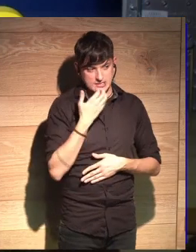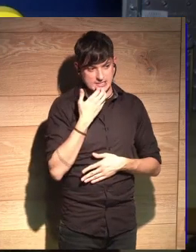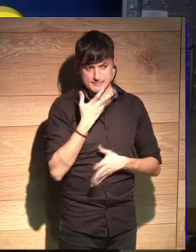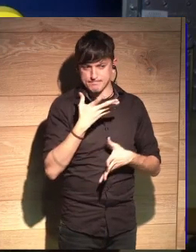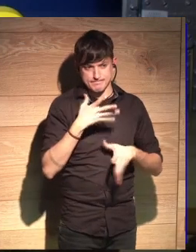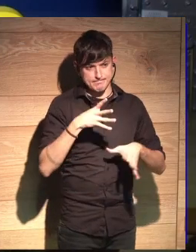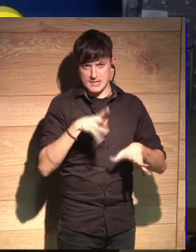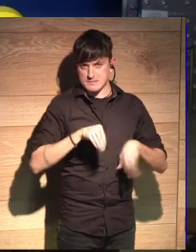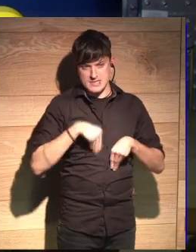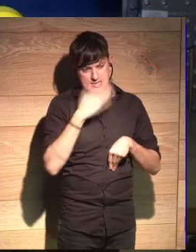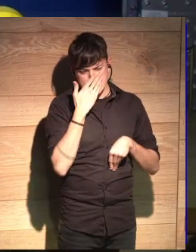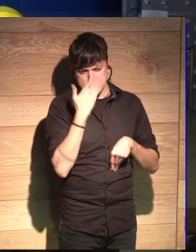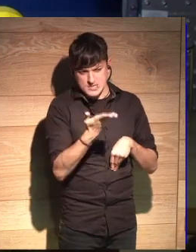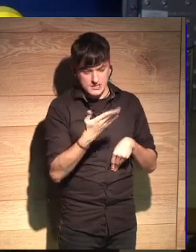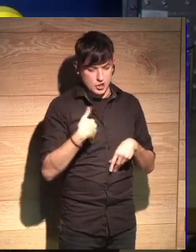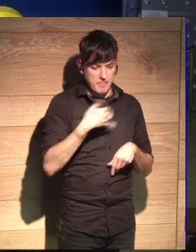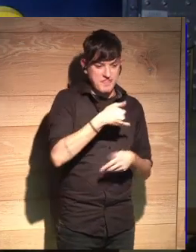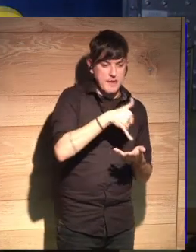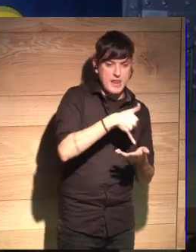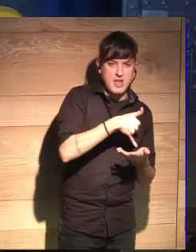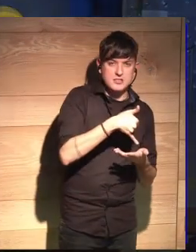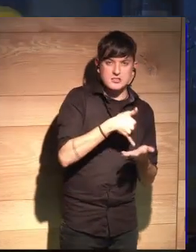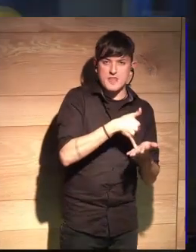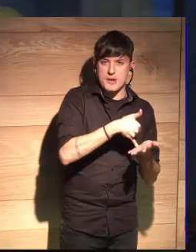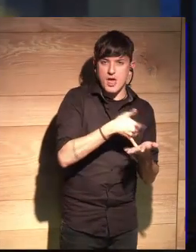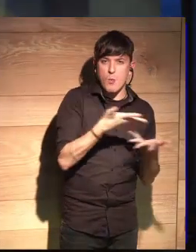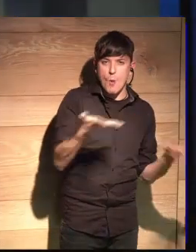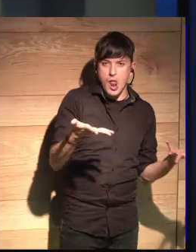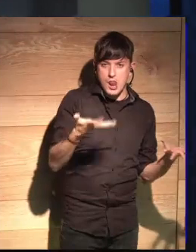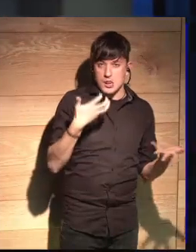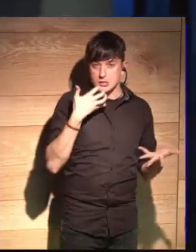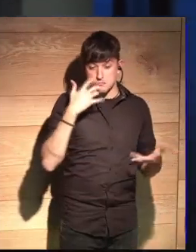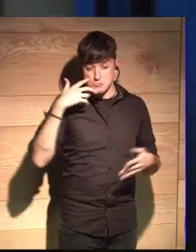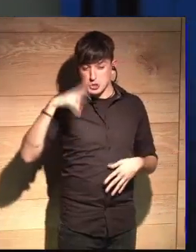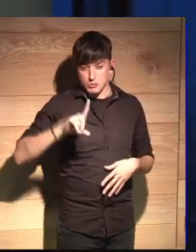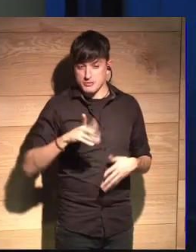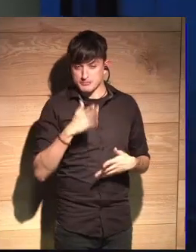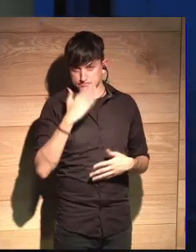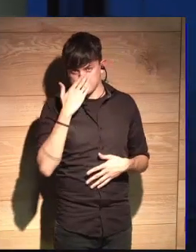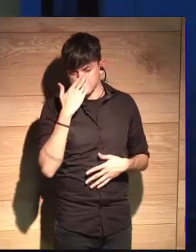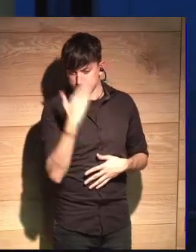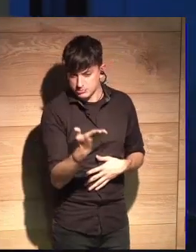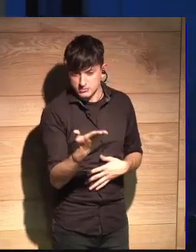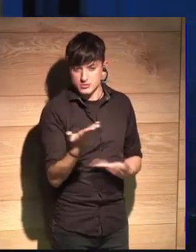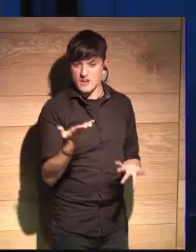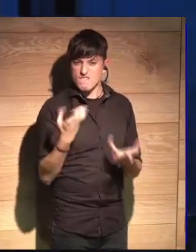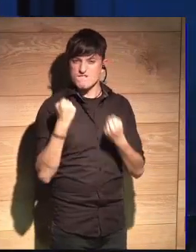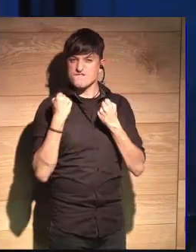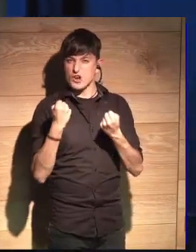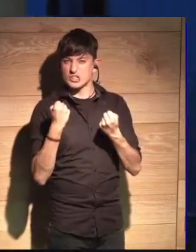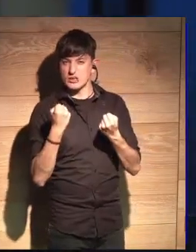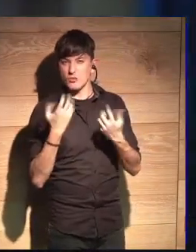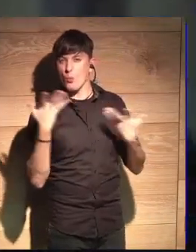your weaknesses, but also if you don't recognize honestly what are your strengths, you're not going to be able to resolve